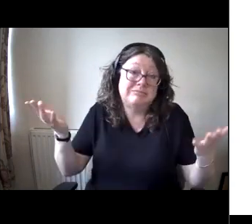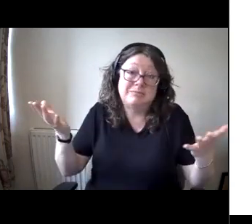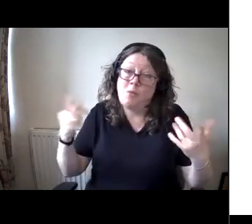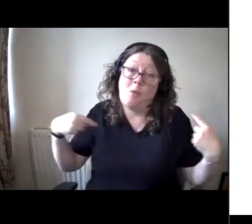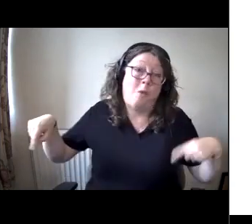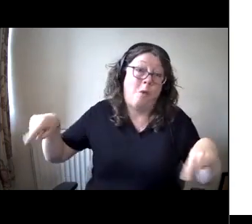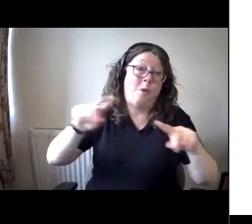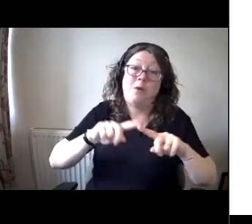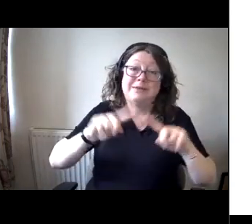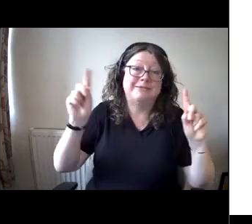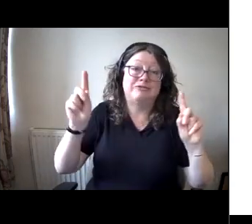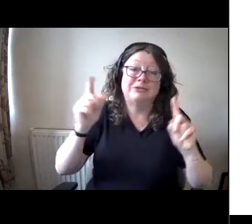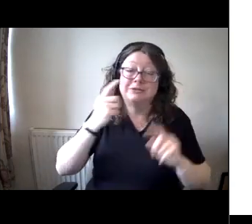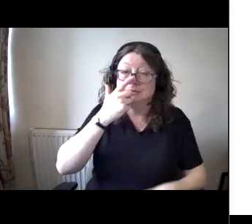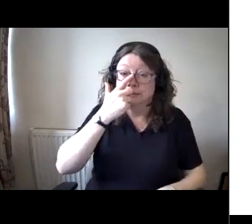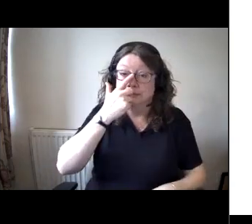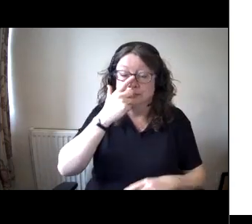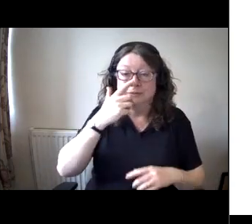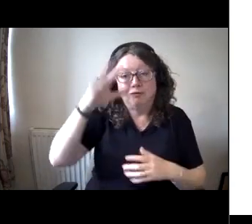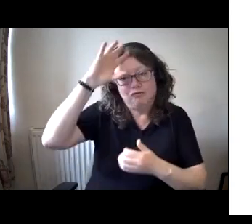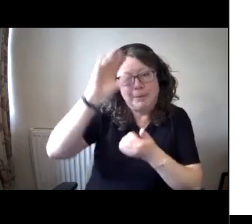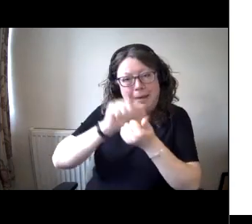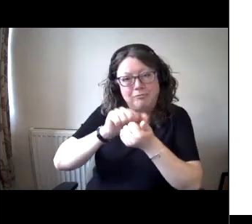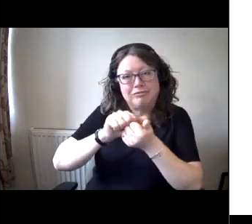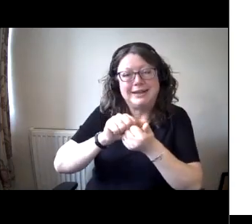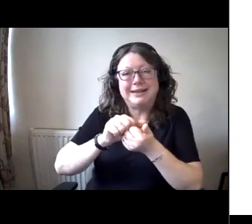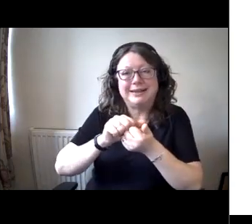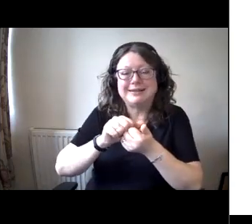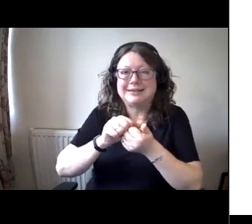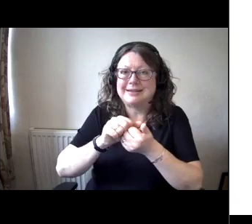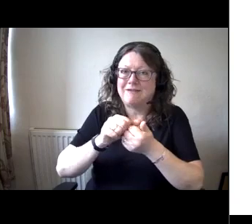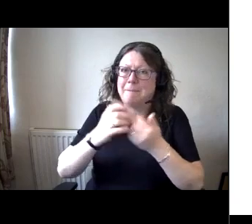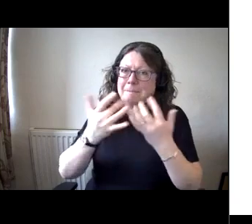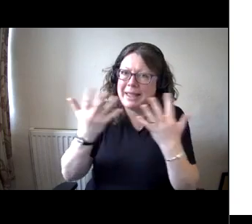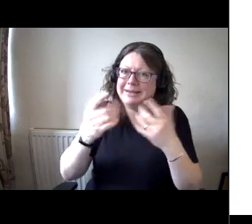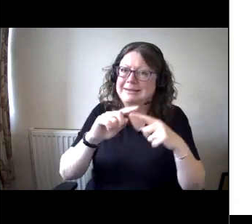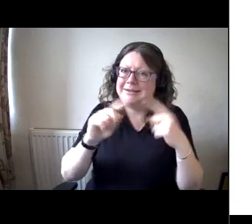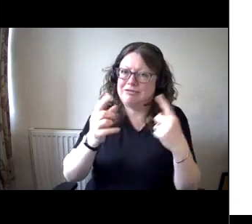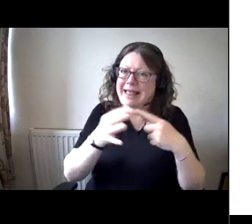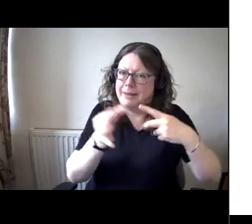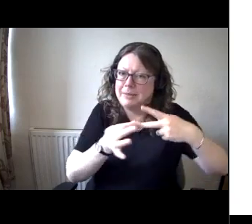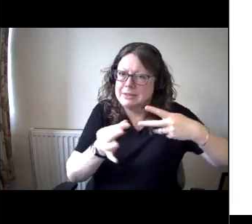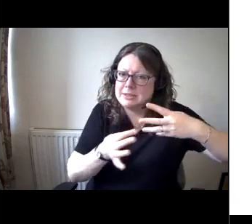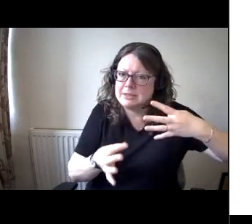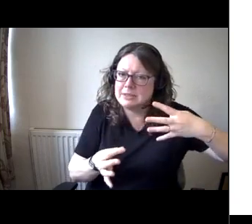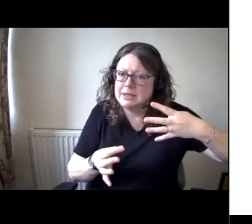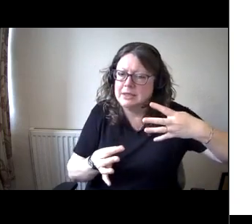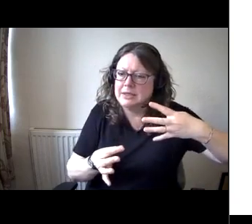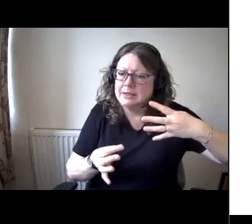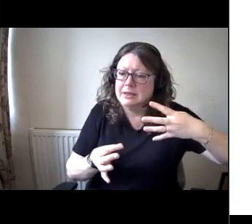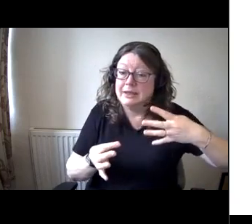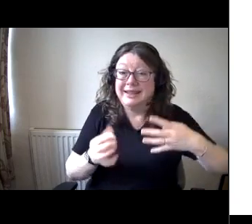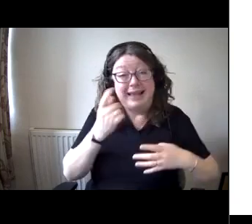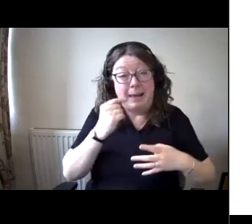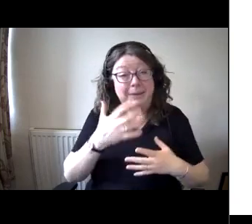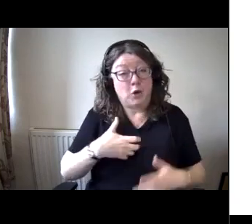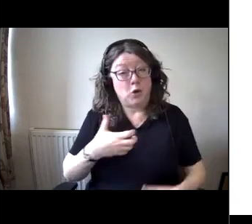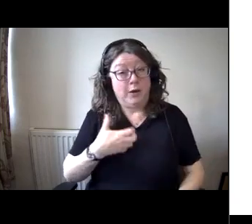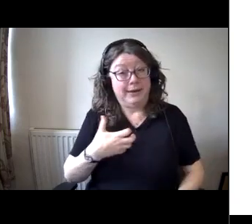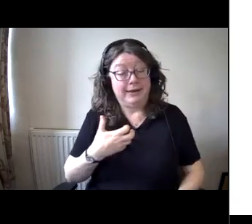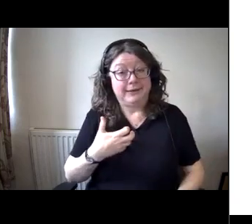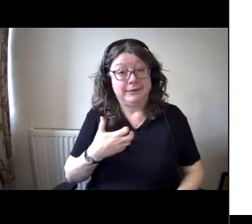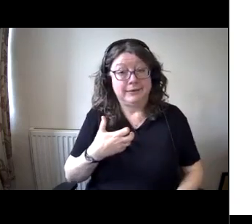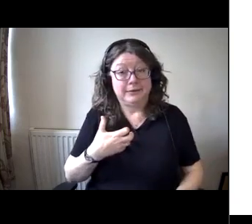remembering something, and it can be really frustrating, somebody coming in and bringing those things to you when actually you don't know